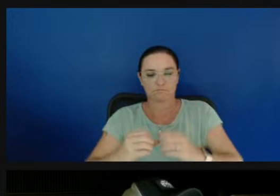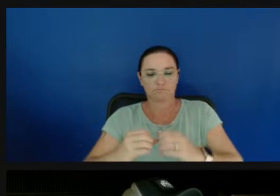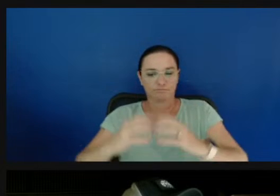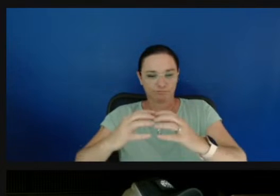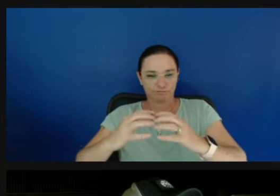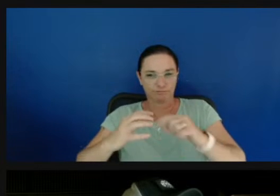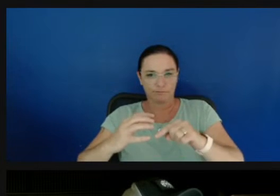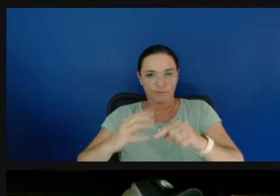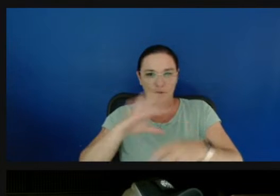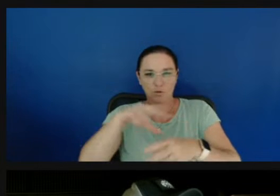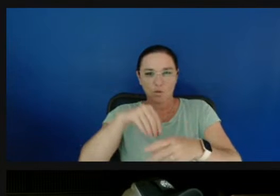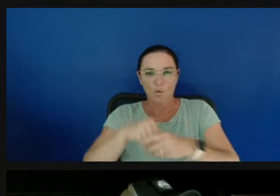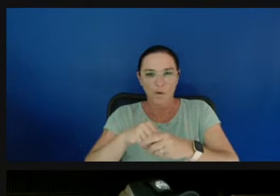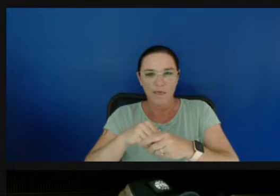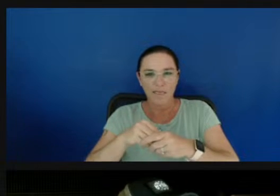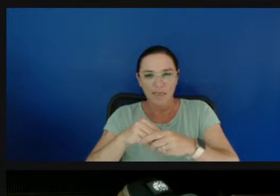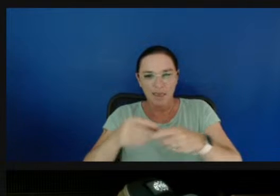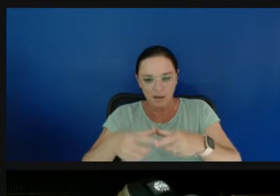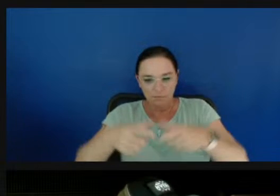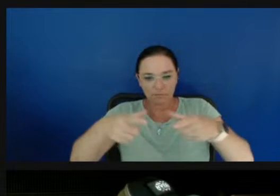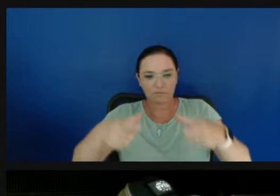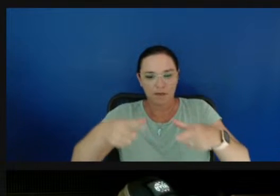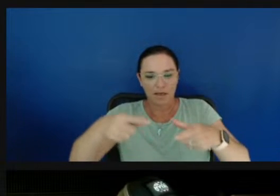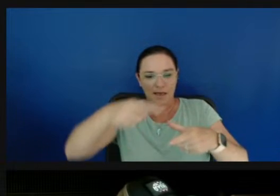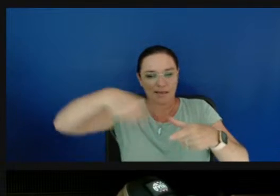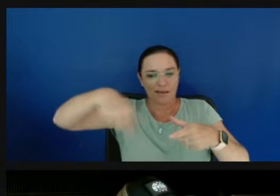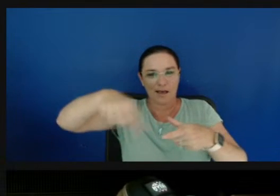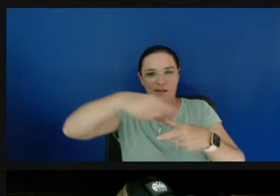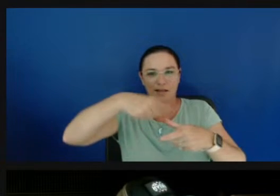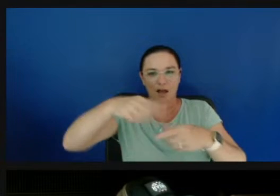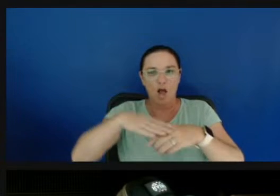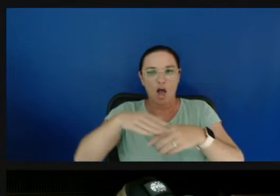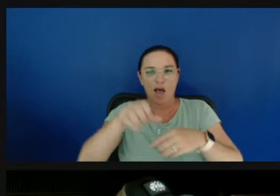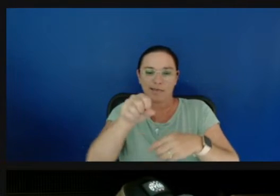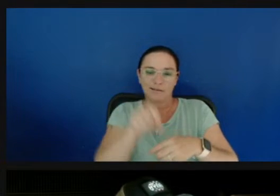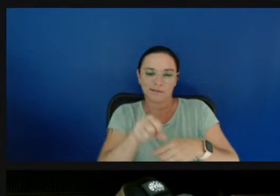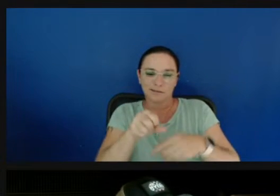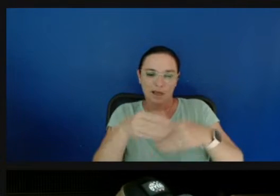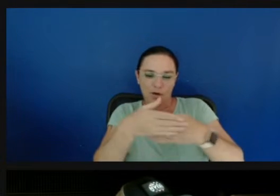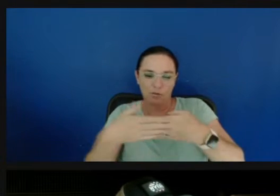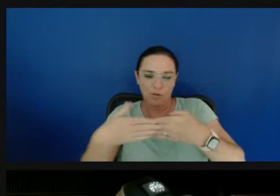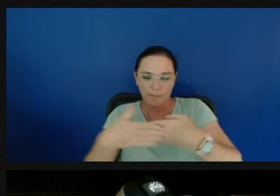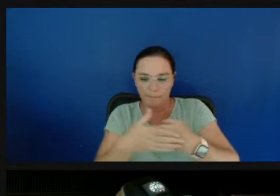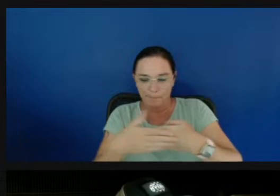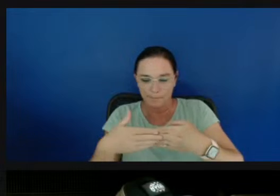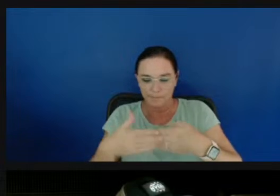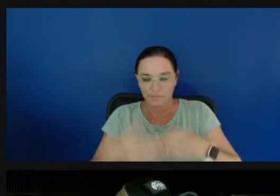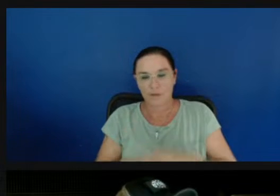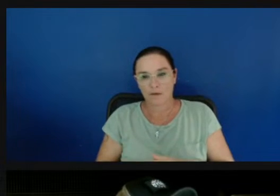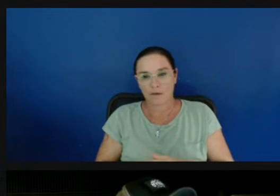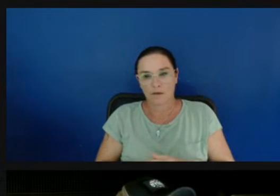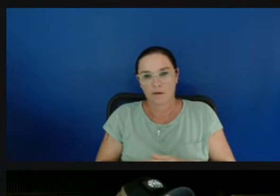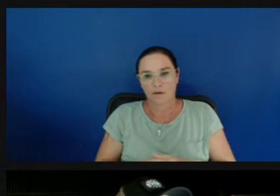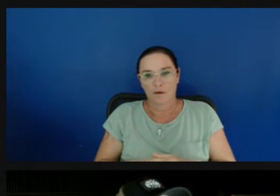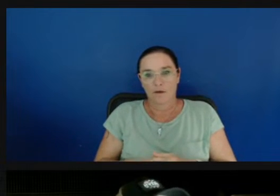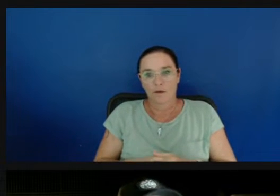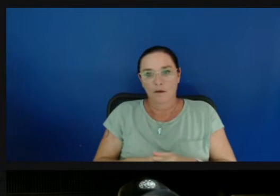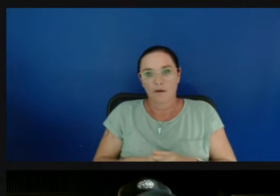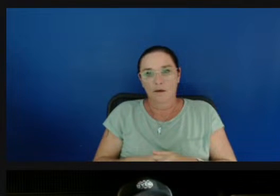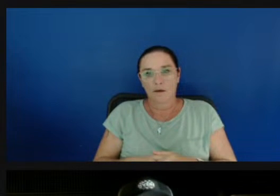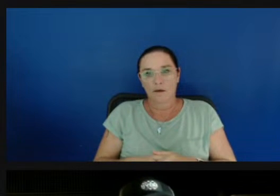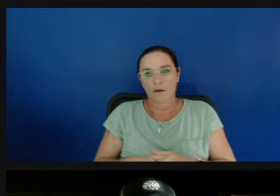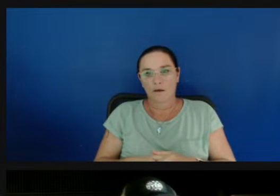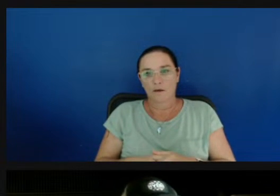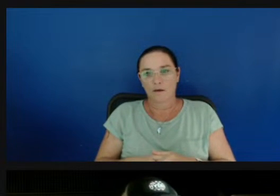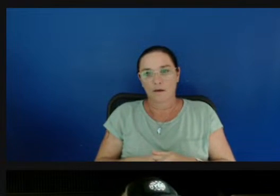it's within the main caldera here on its southern edge within its most recent snapshot. But that zone